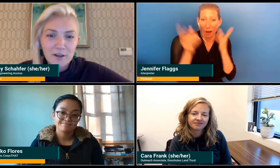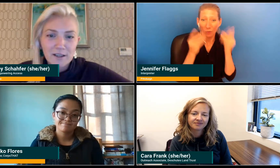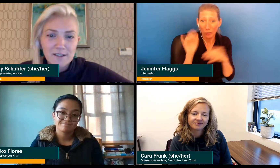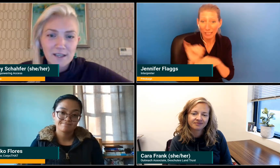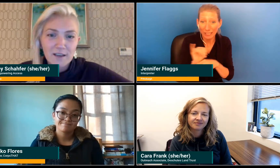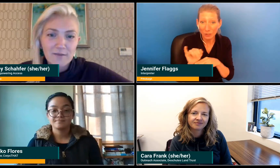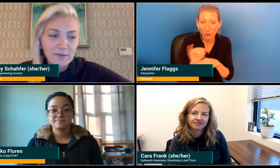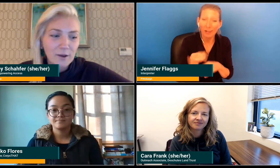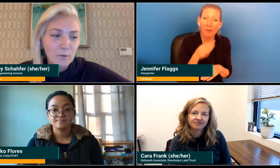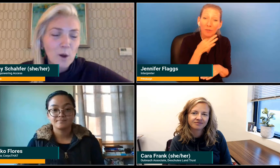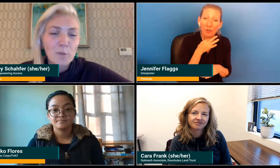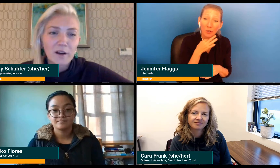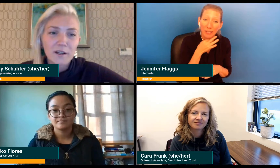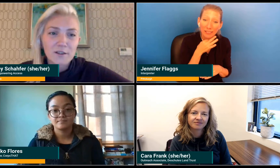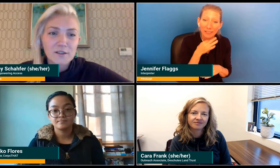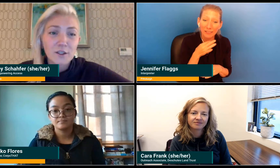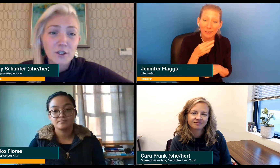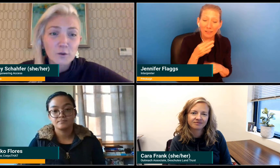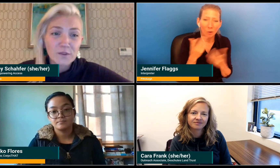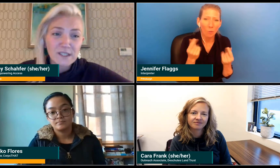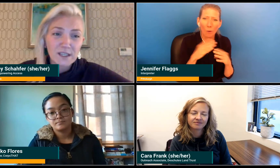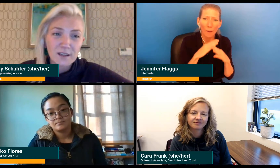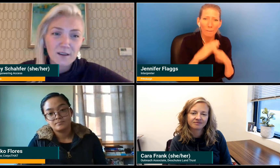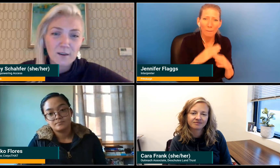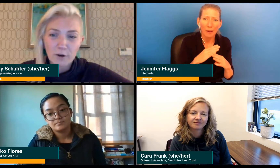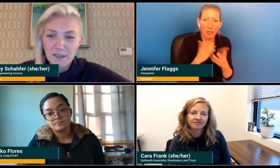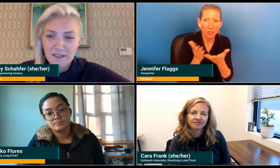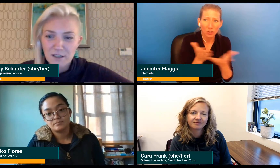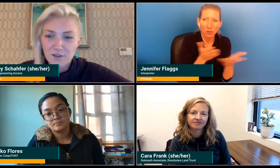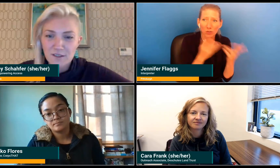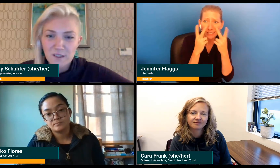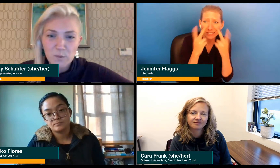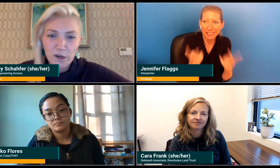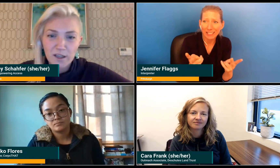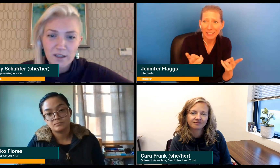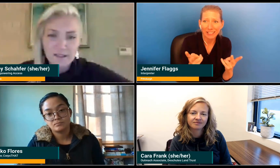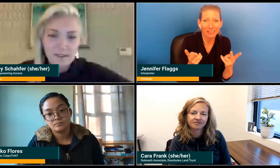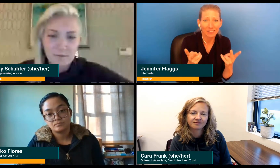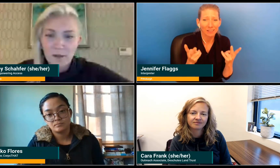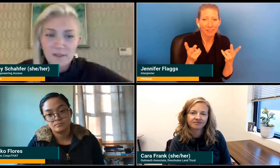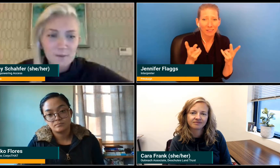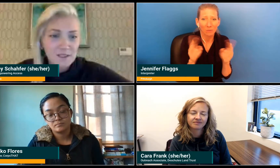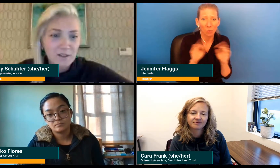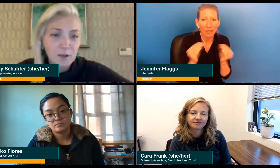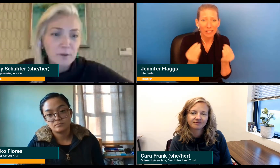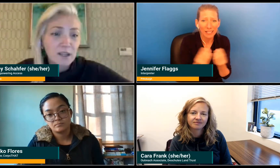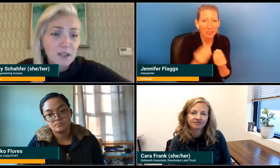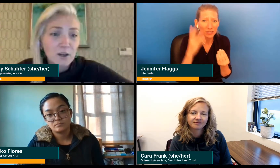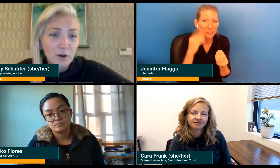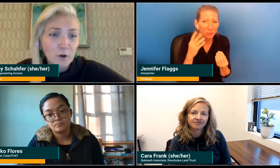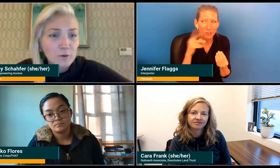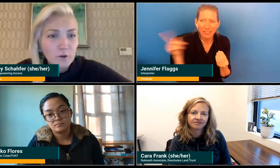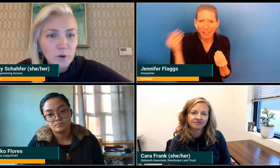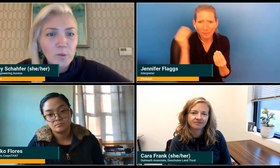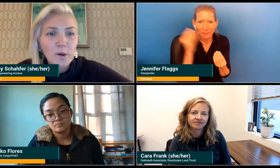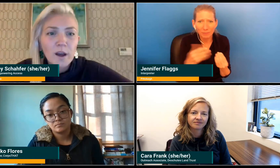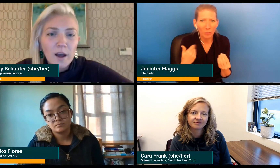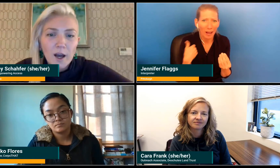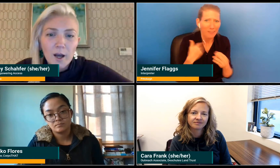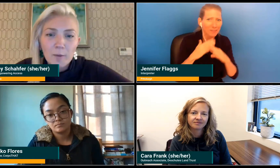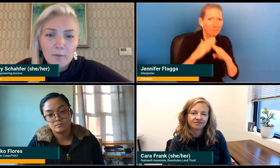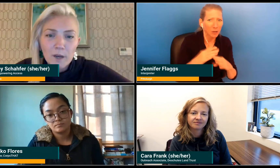I'm curious what barriers you've seen organizations experience, maybe specifically within your own